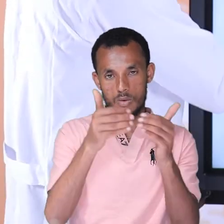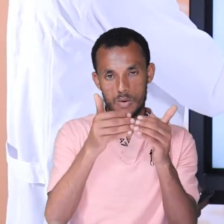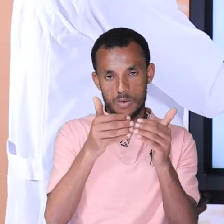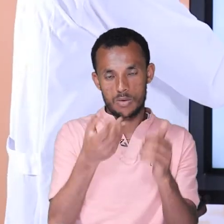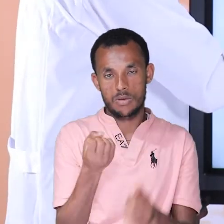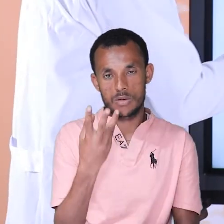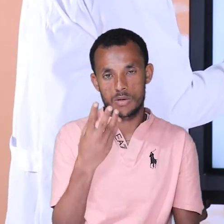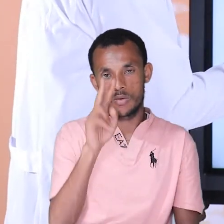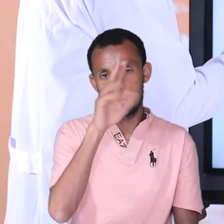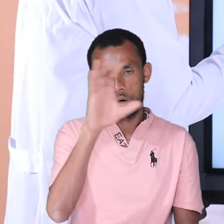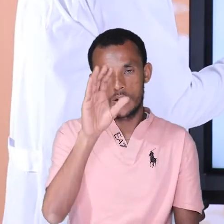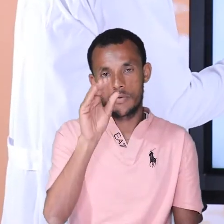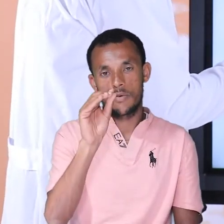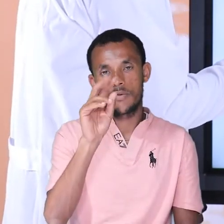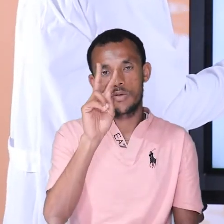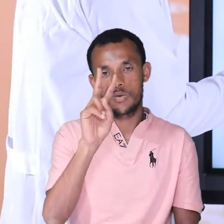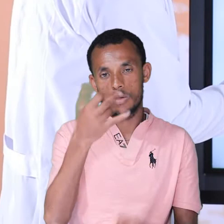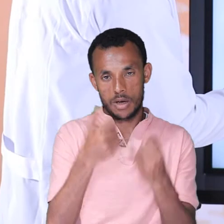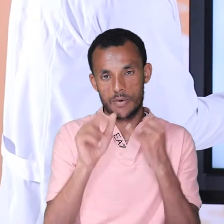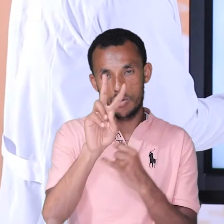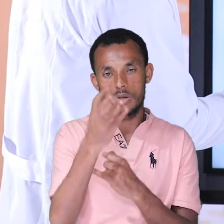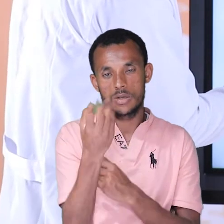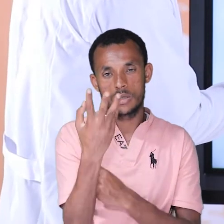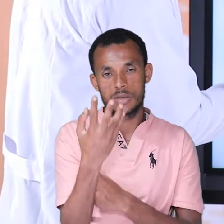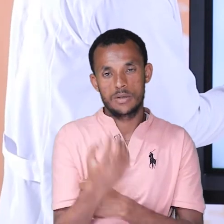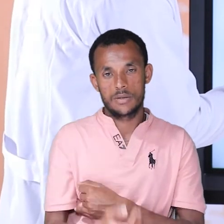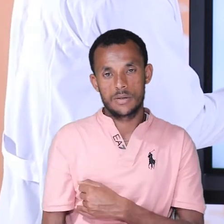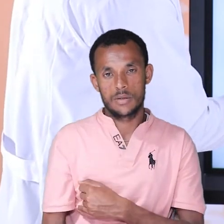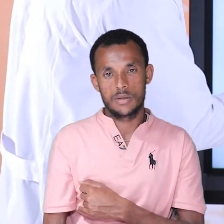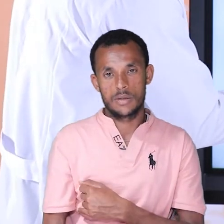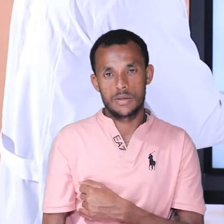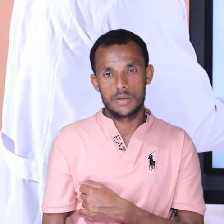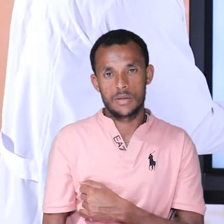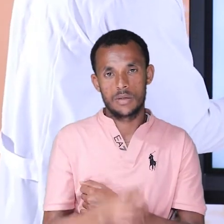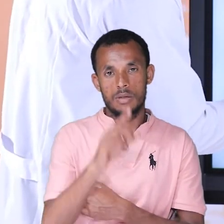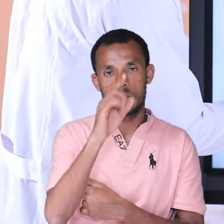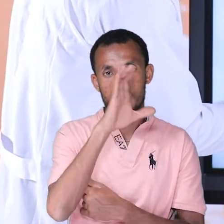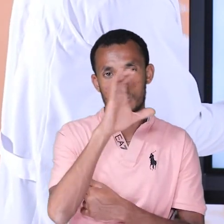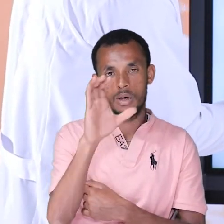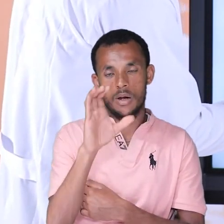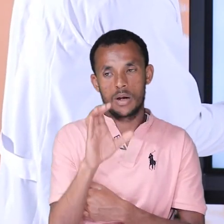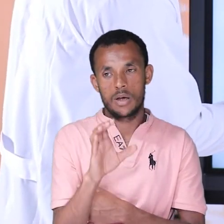what? 252 divided by 2. It gives, I think,